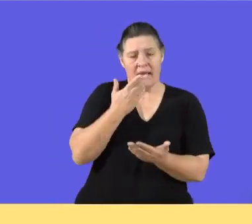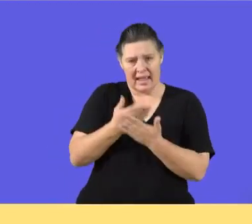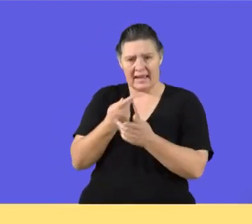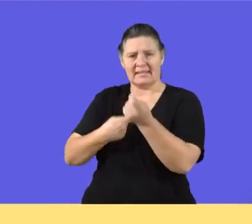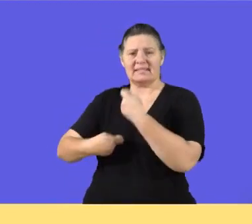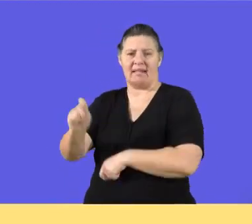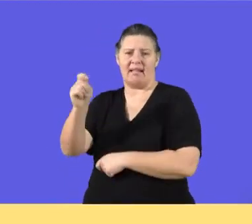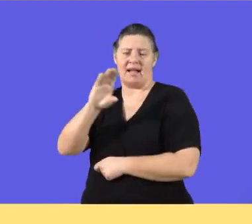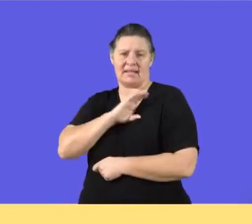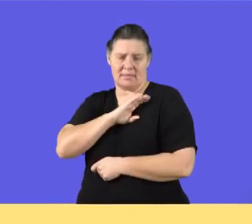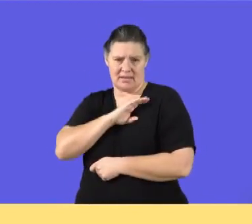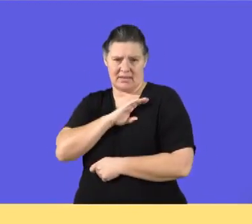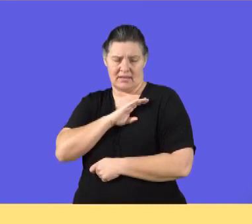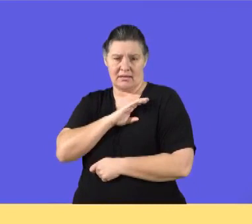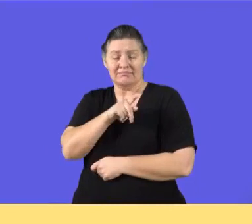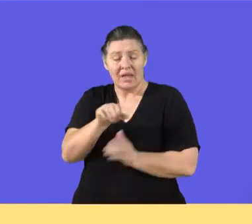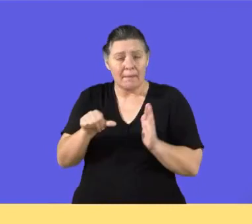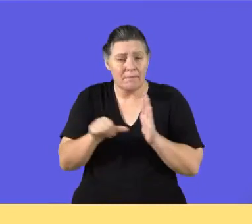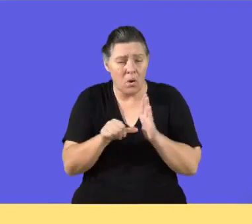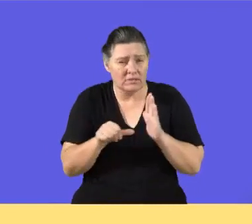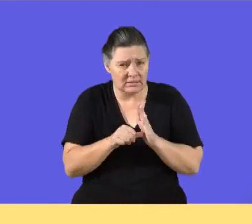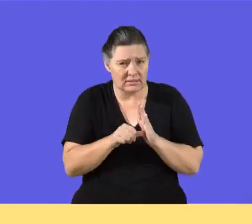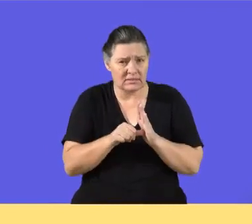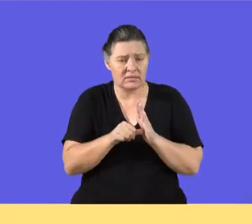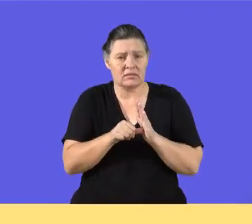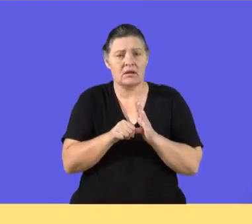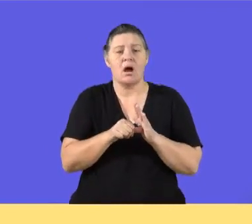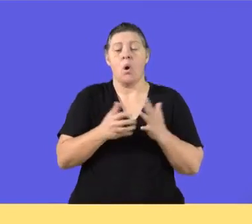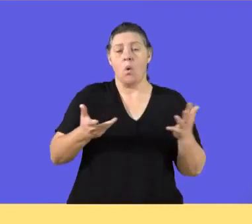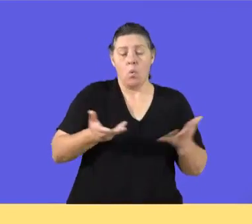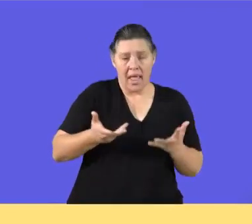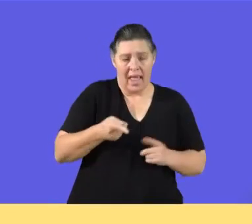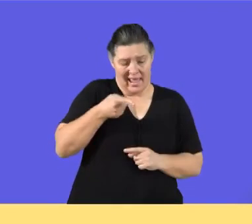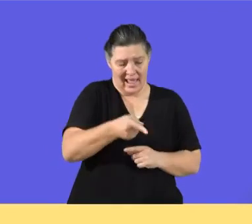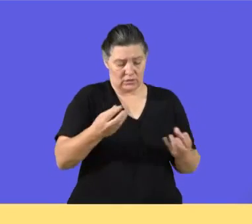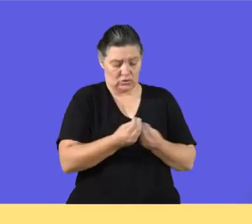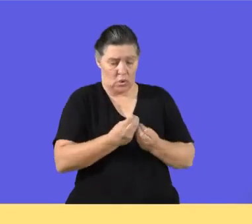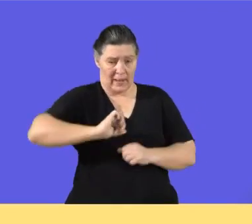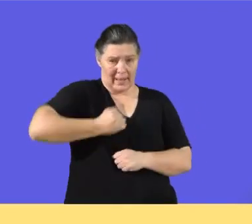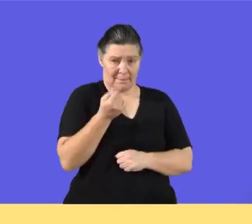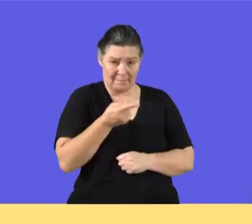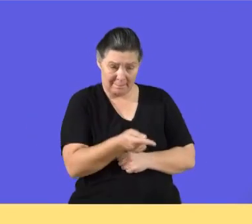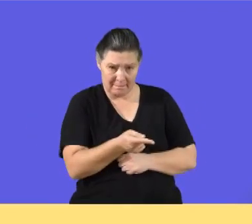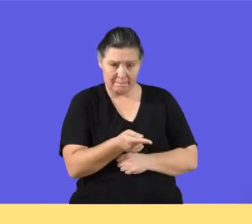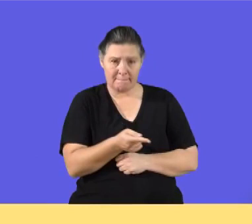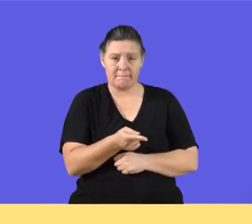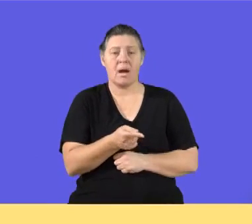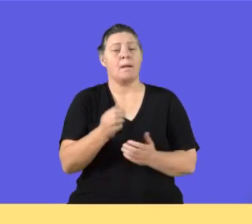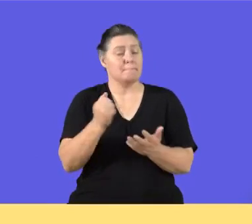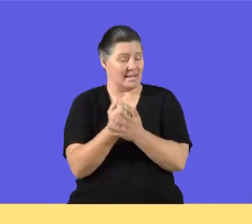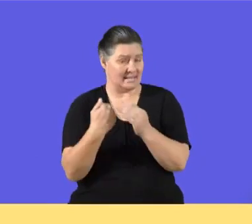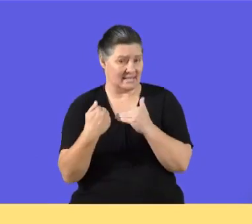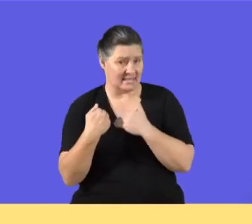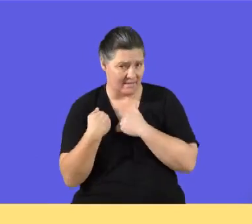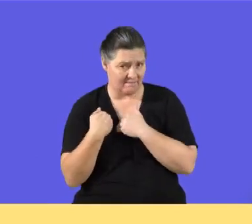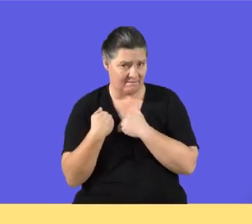Goods that we buy so then we can sell to our customers. Now, it is important that the place where this stock